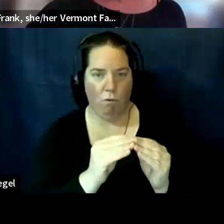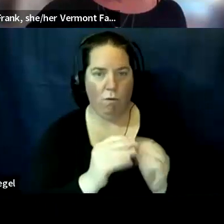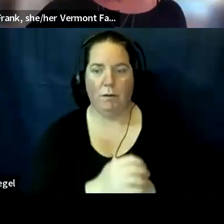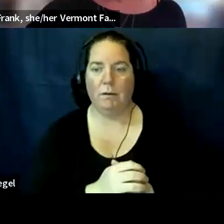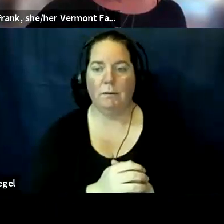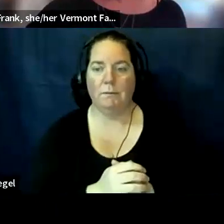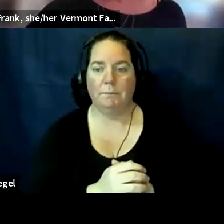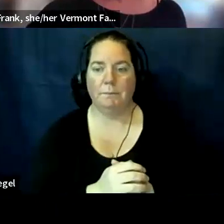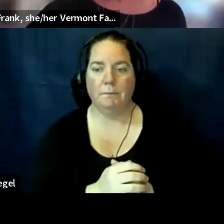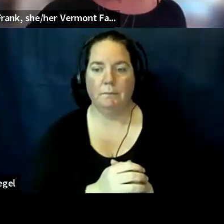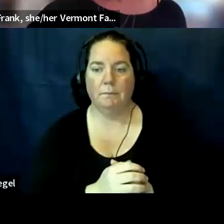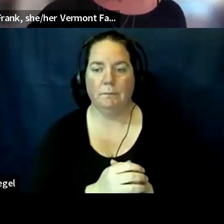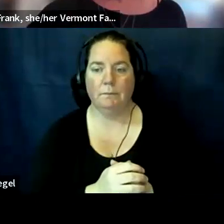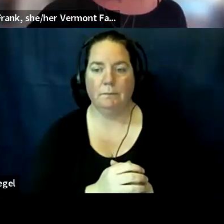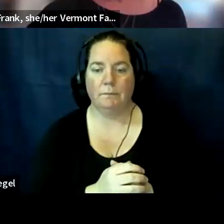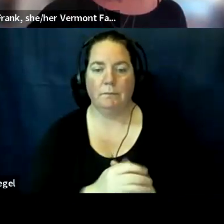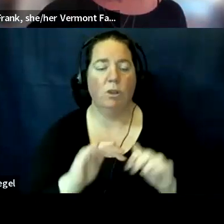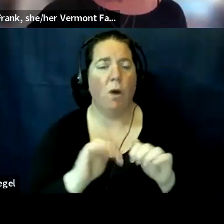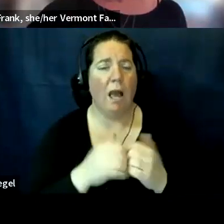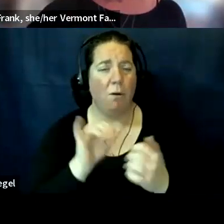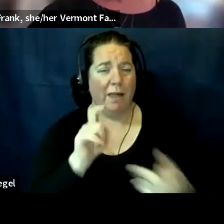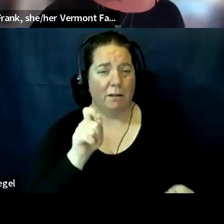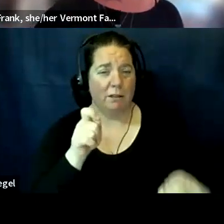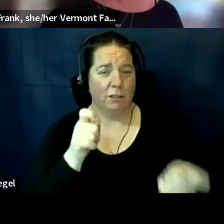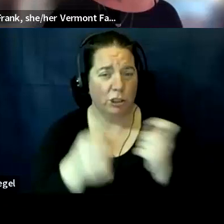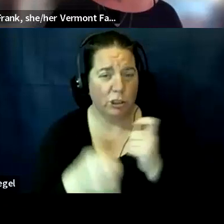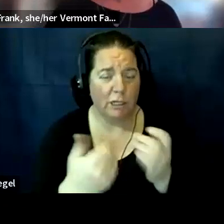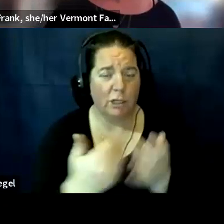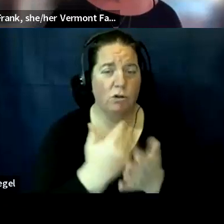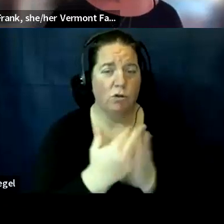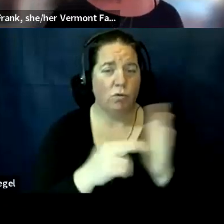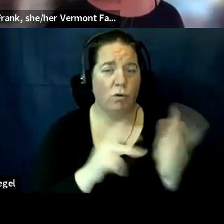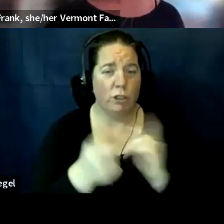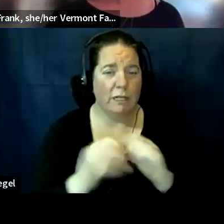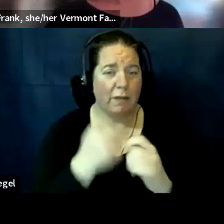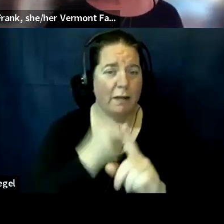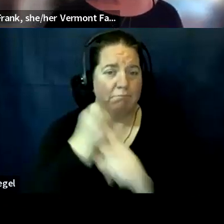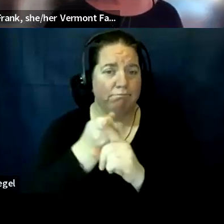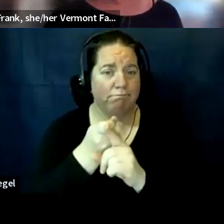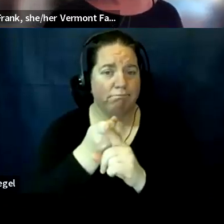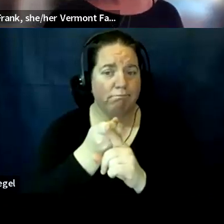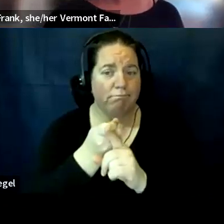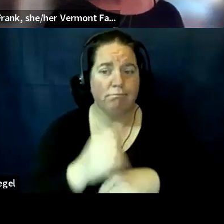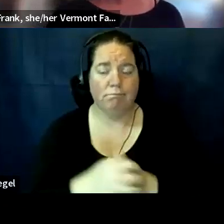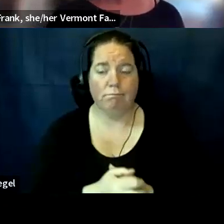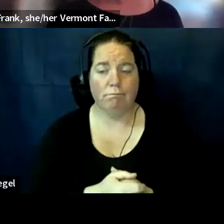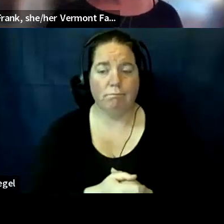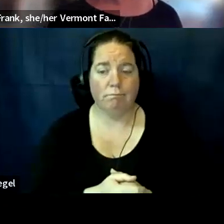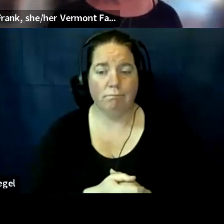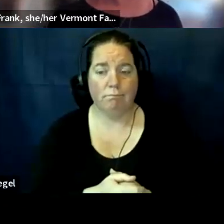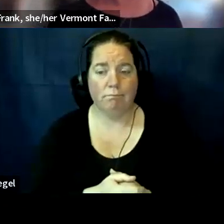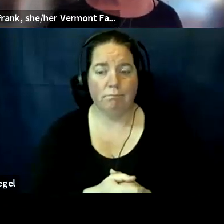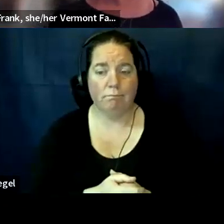just how that might change, these new rule changes might help us.